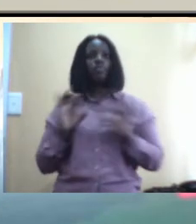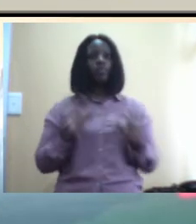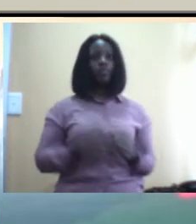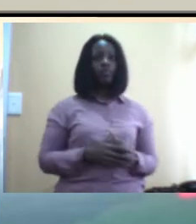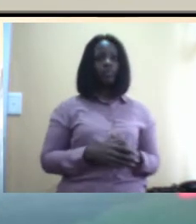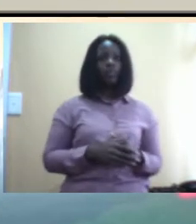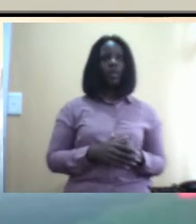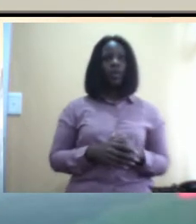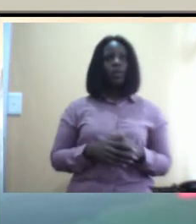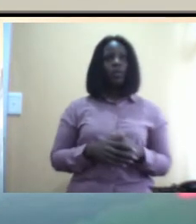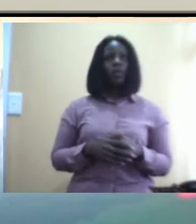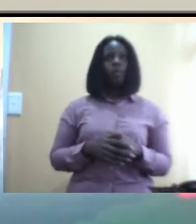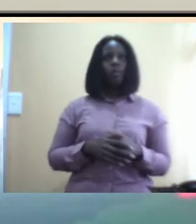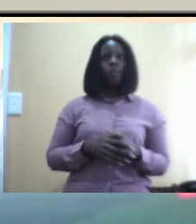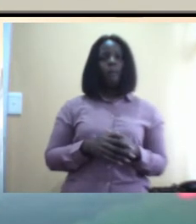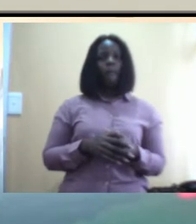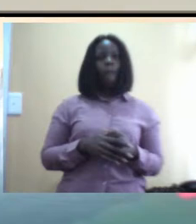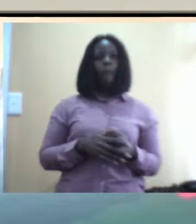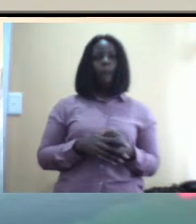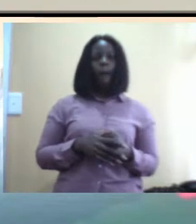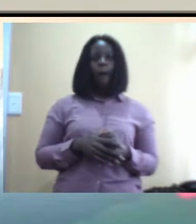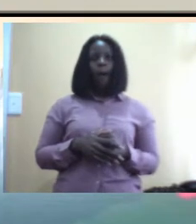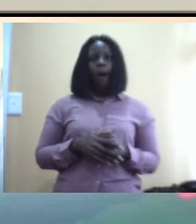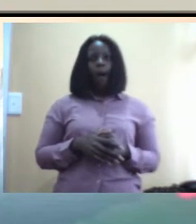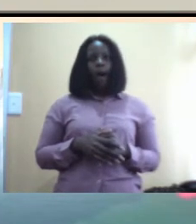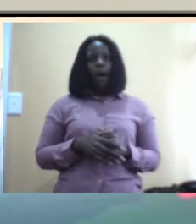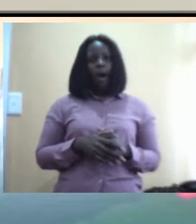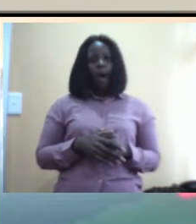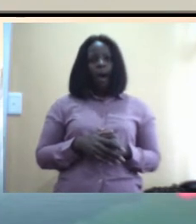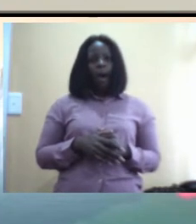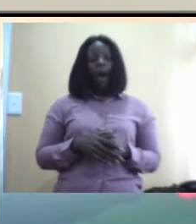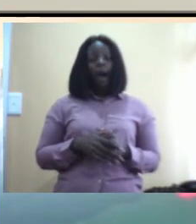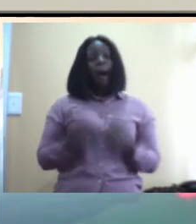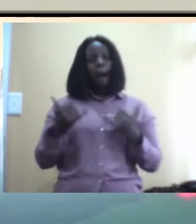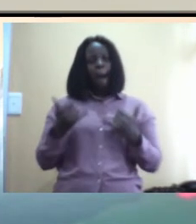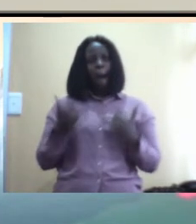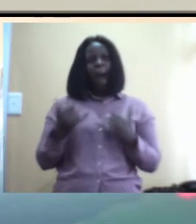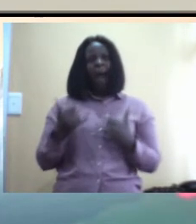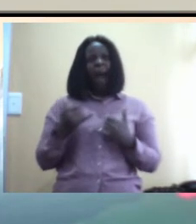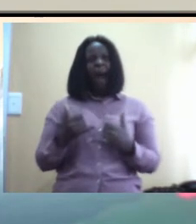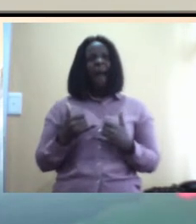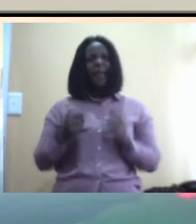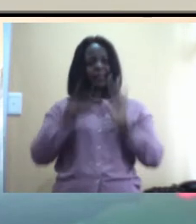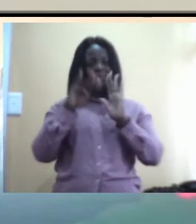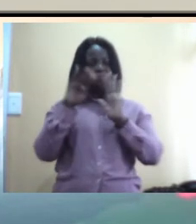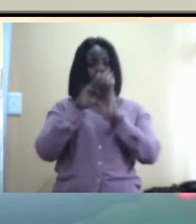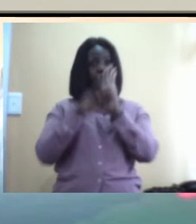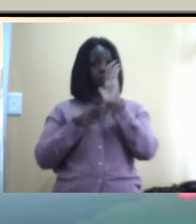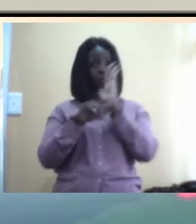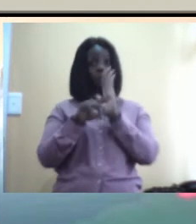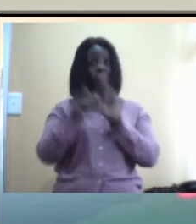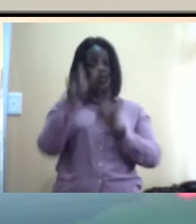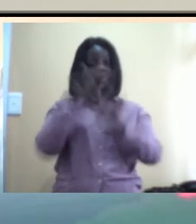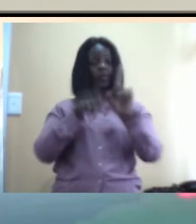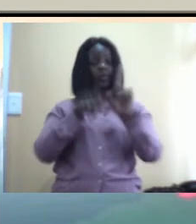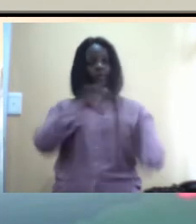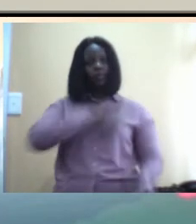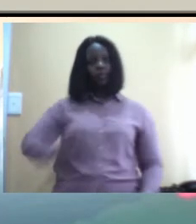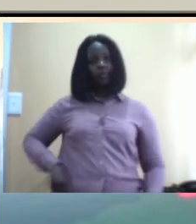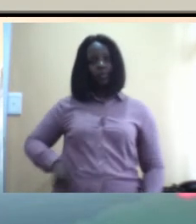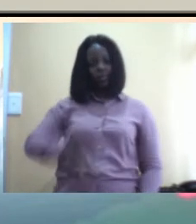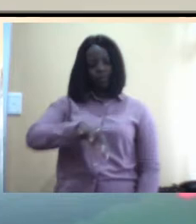operations. The multi-planting season programs, honorable members, as the Premier of KwaZulu-Natal launched